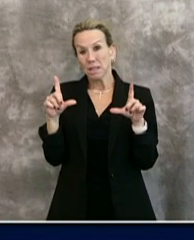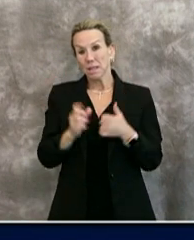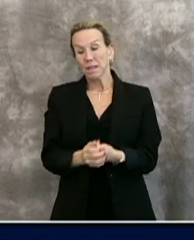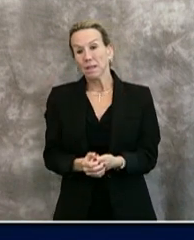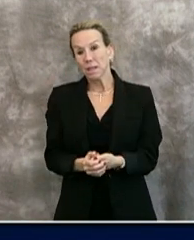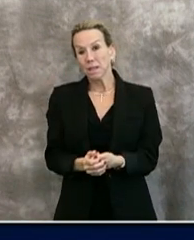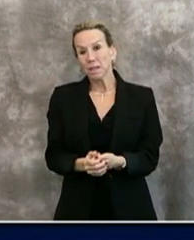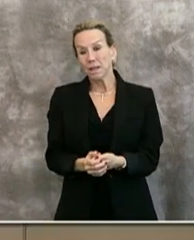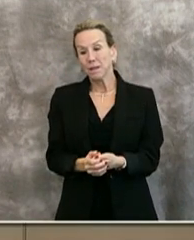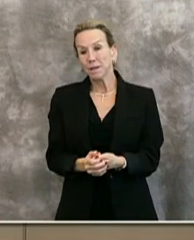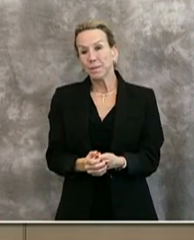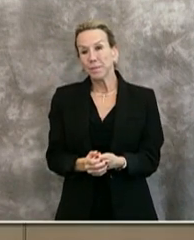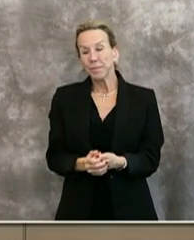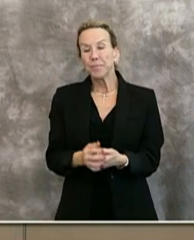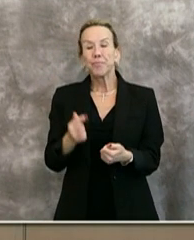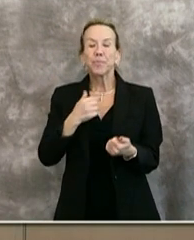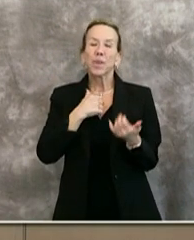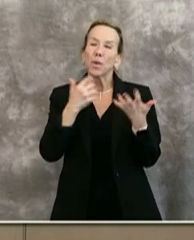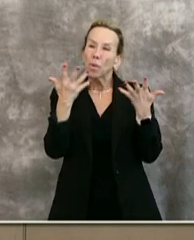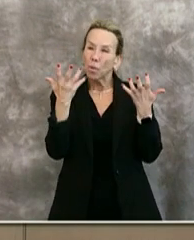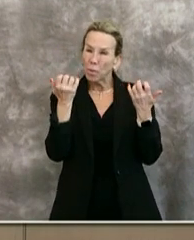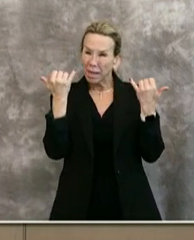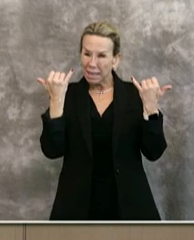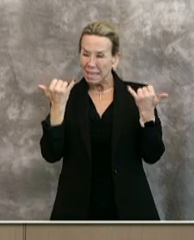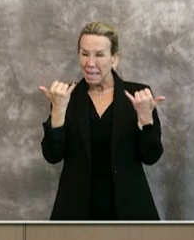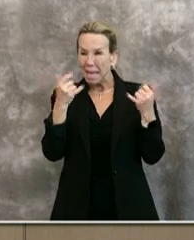so we want to transcend